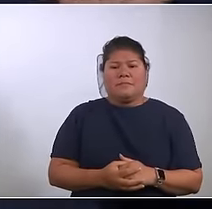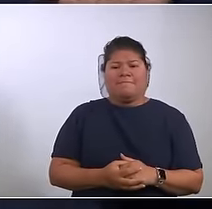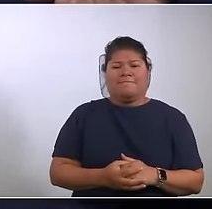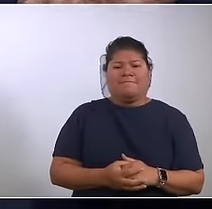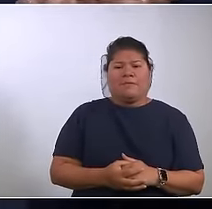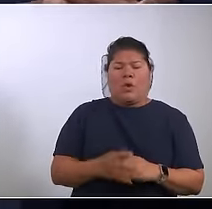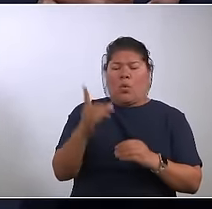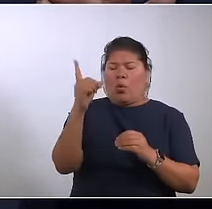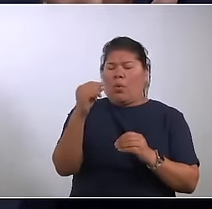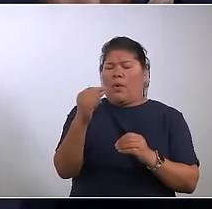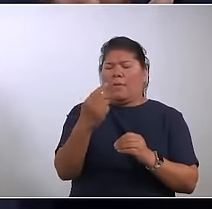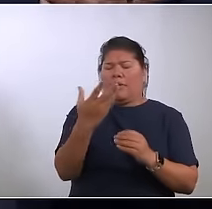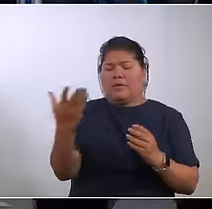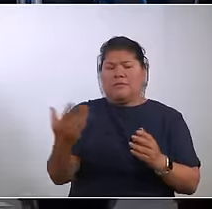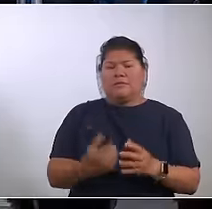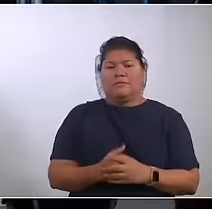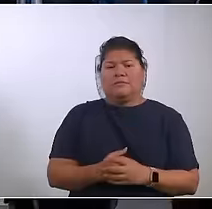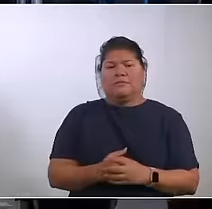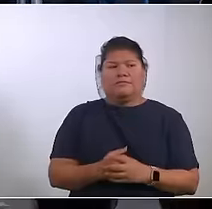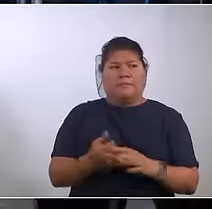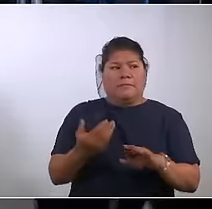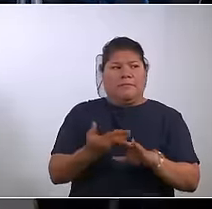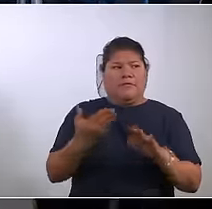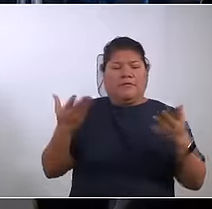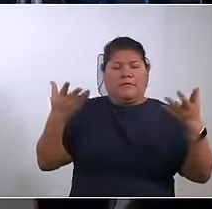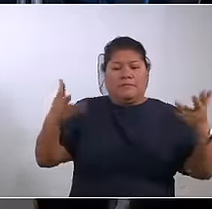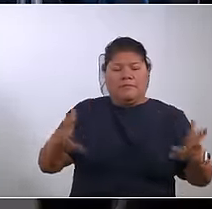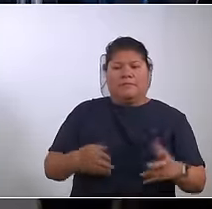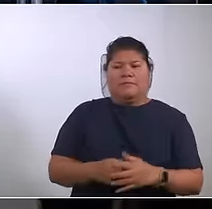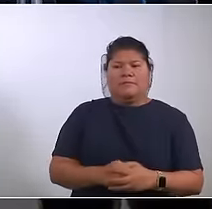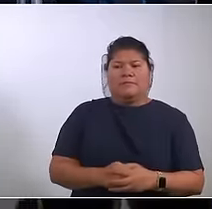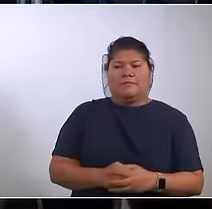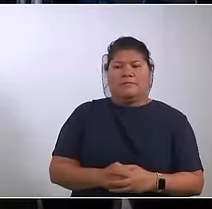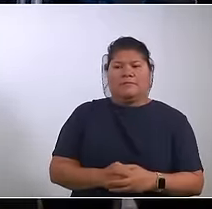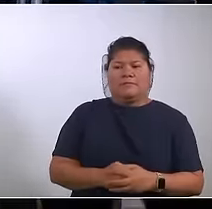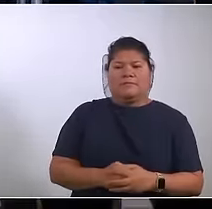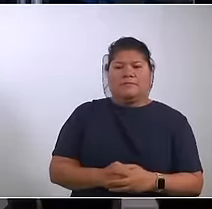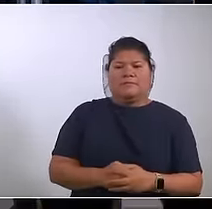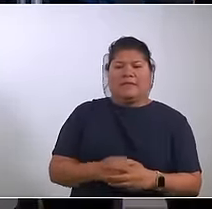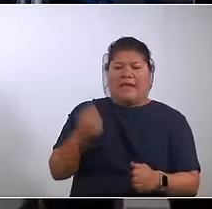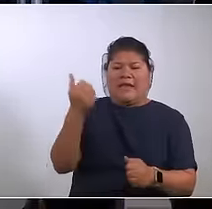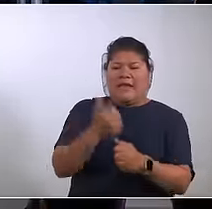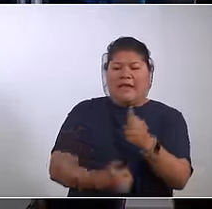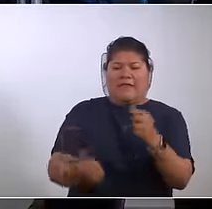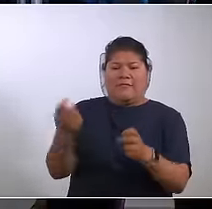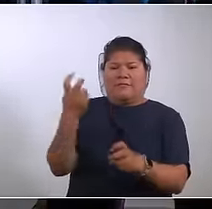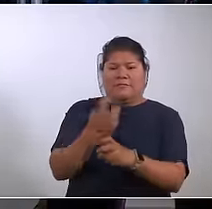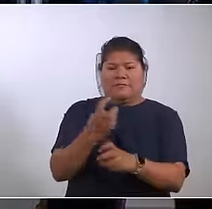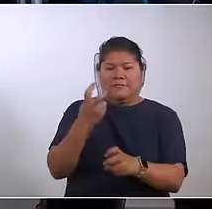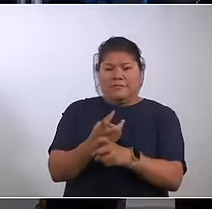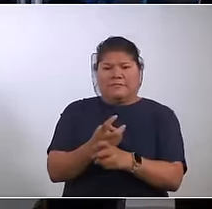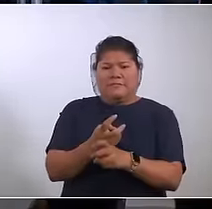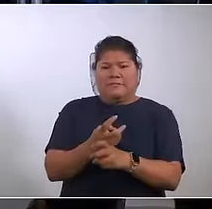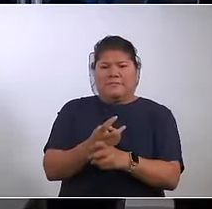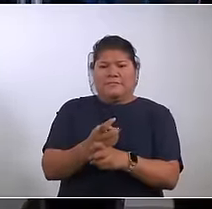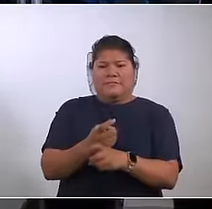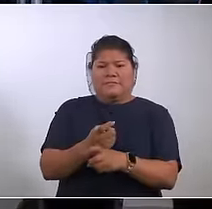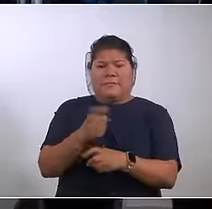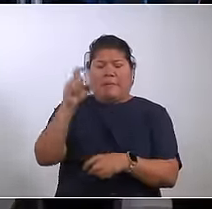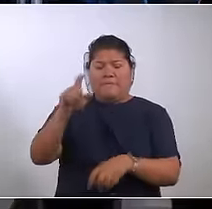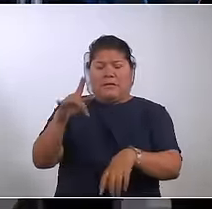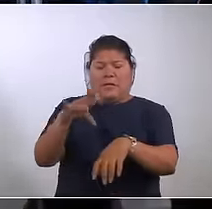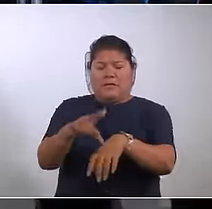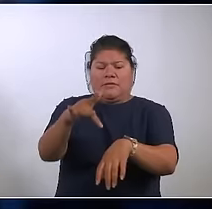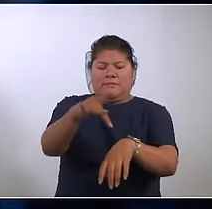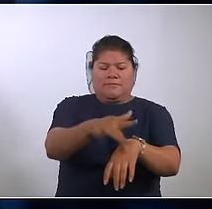tell you one other thing? ¿Puedo decirle una cosa before más? Before I'm done here. Antes de terminar. Every bone. Cada hueso must be